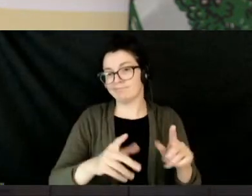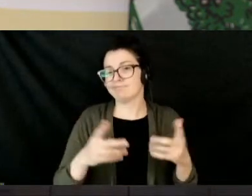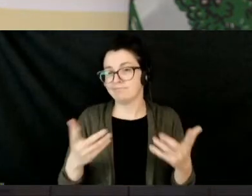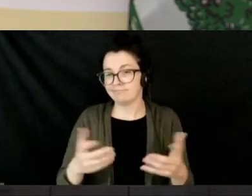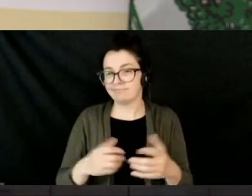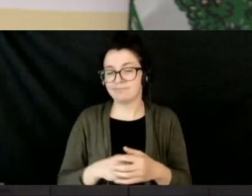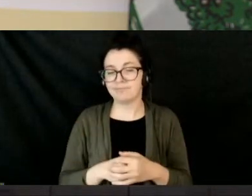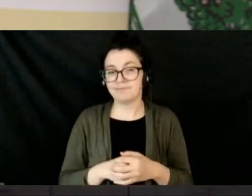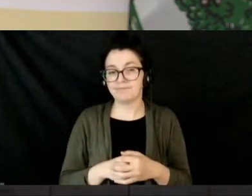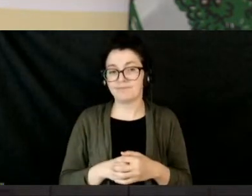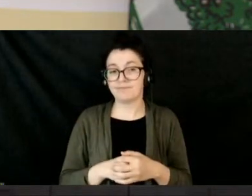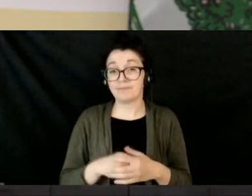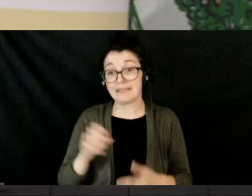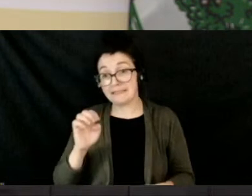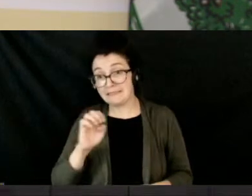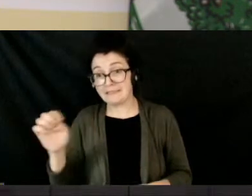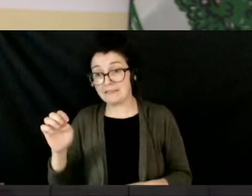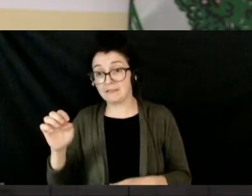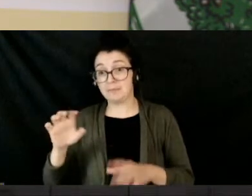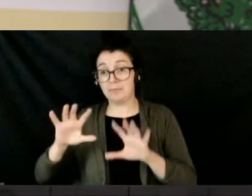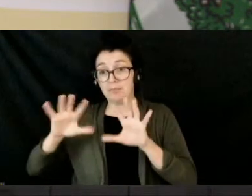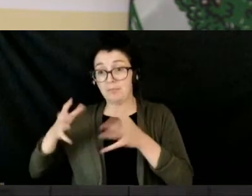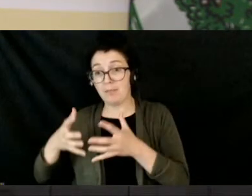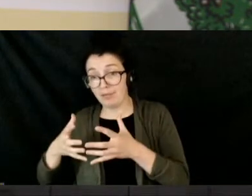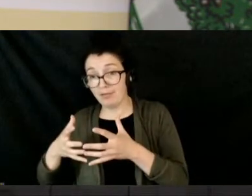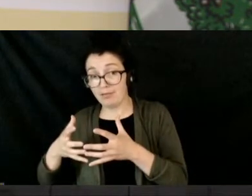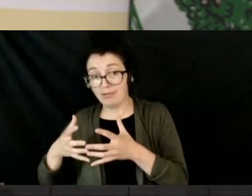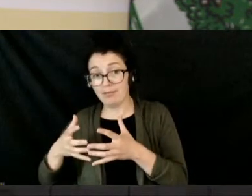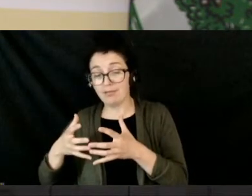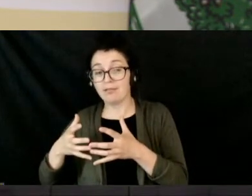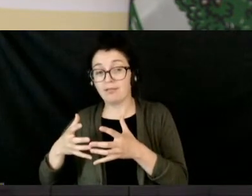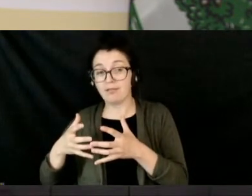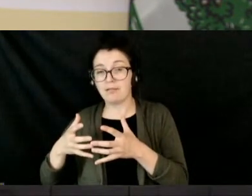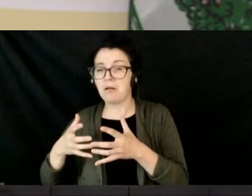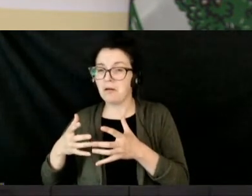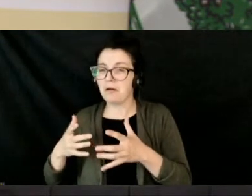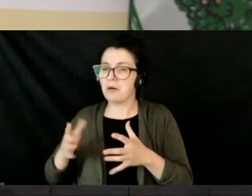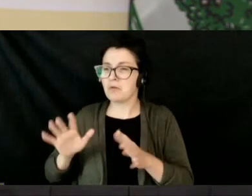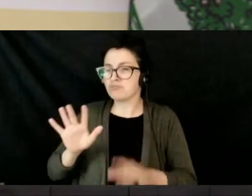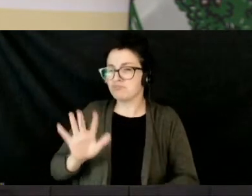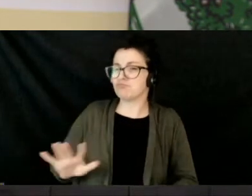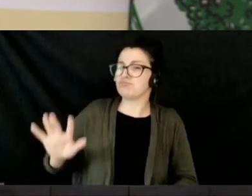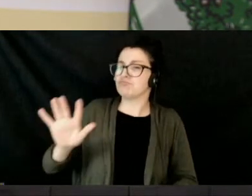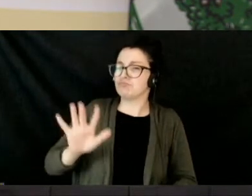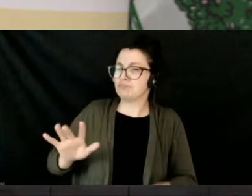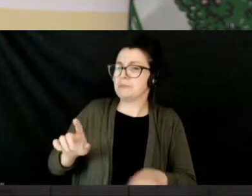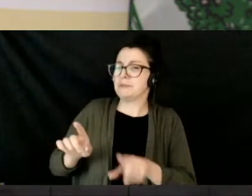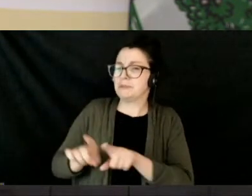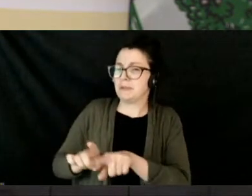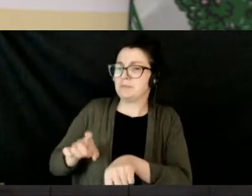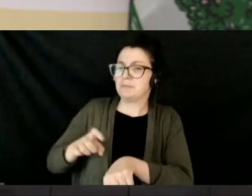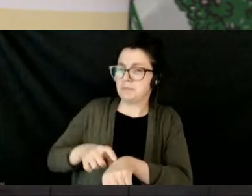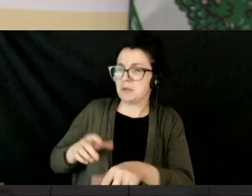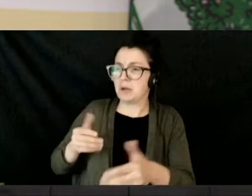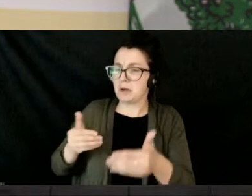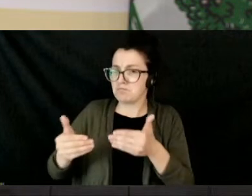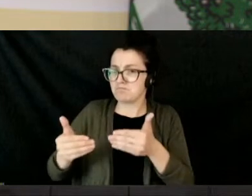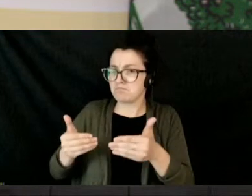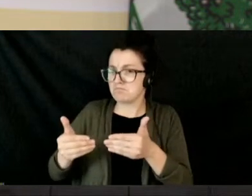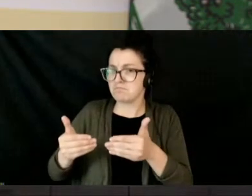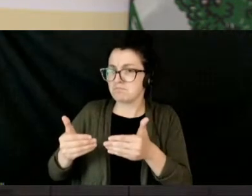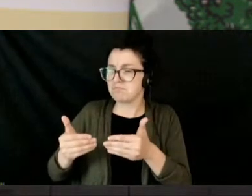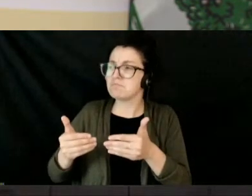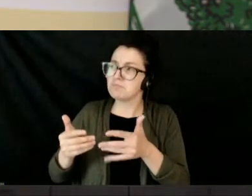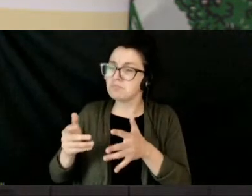think you'll see at or around the same time we will have travel